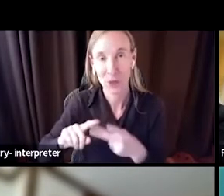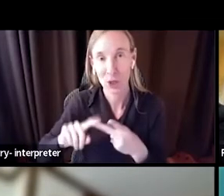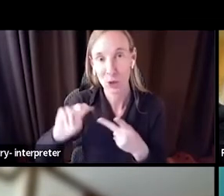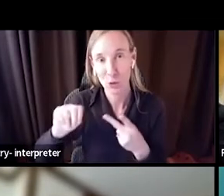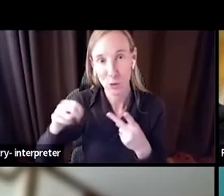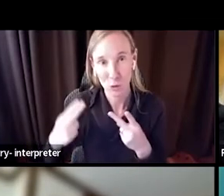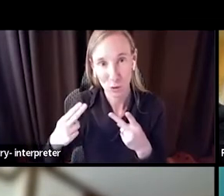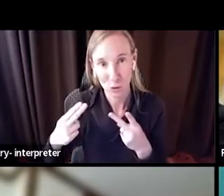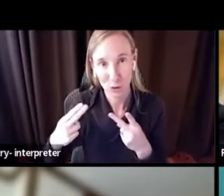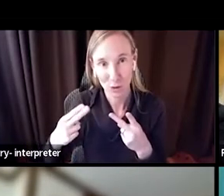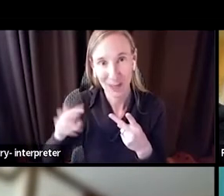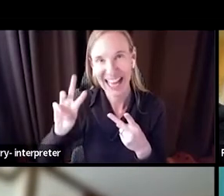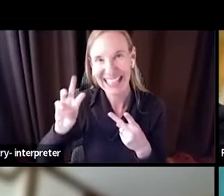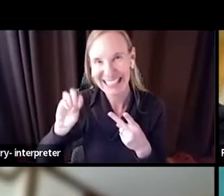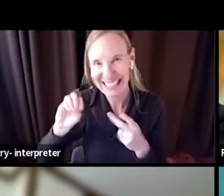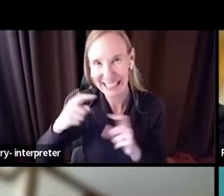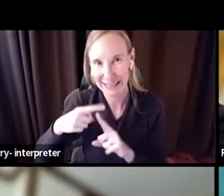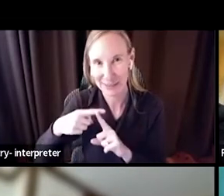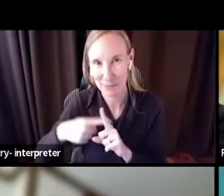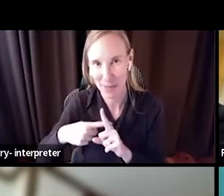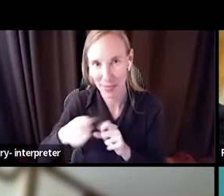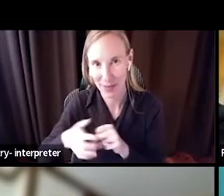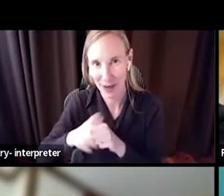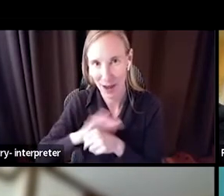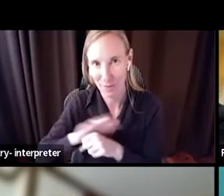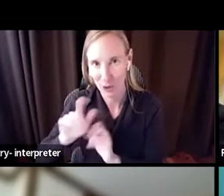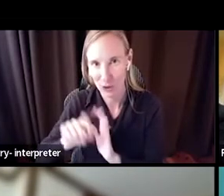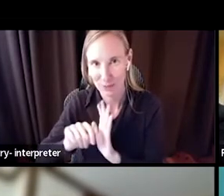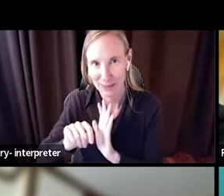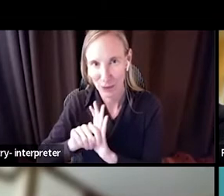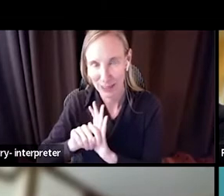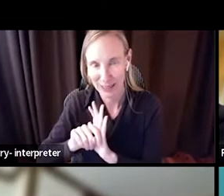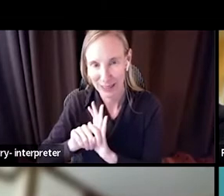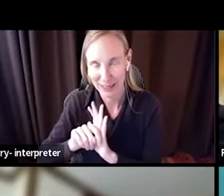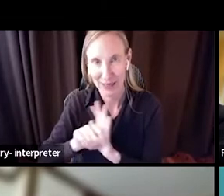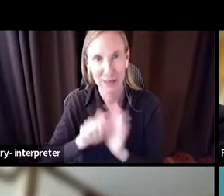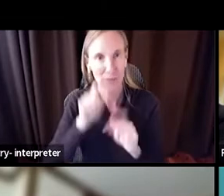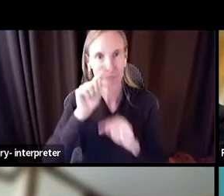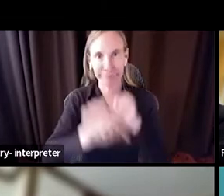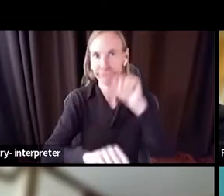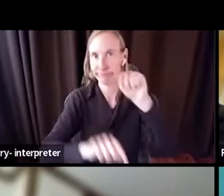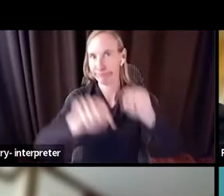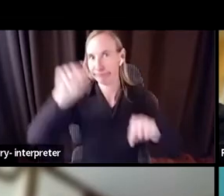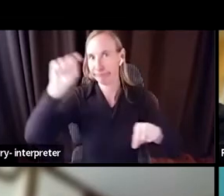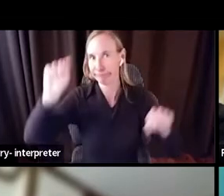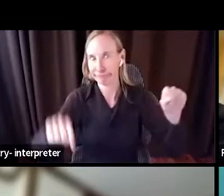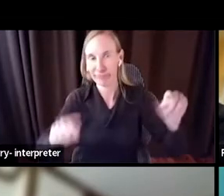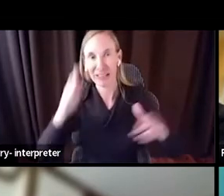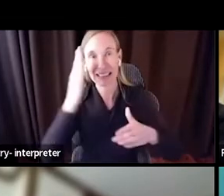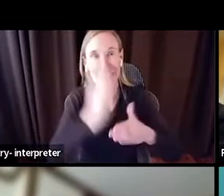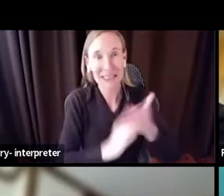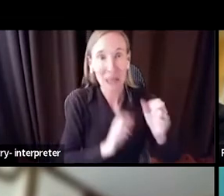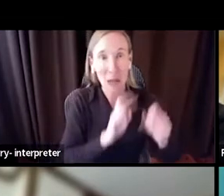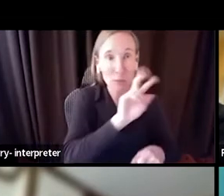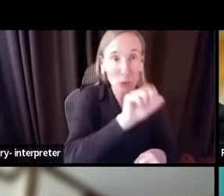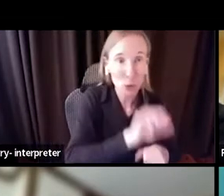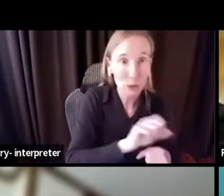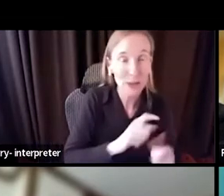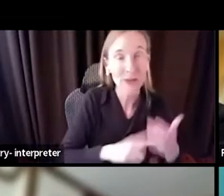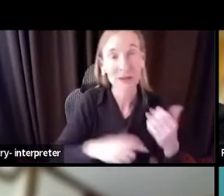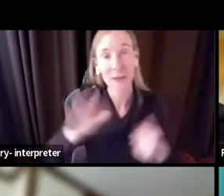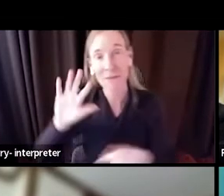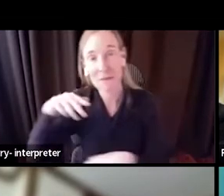had a 60-month coverage period. So there were, you know, variations in either direction, and other